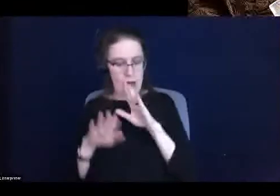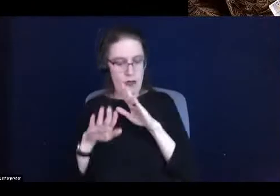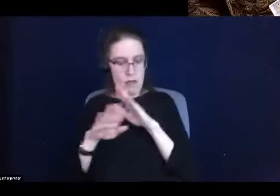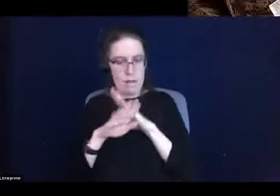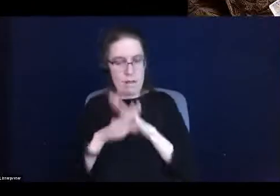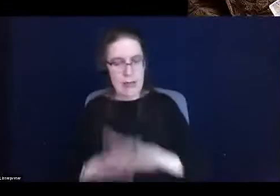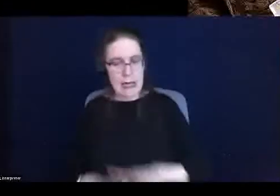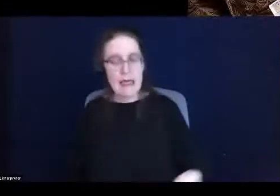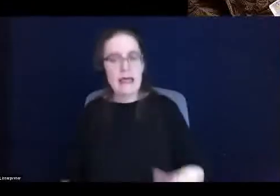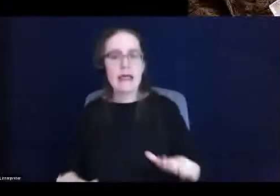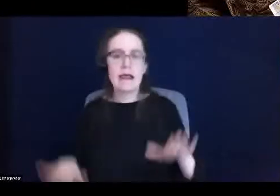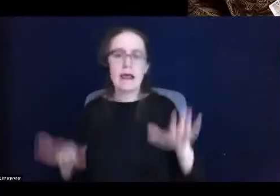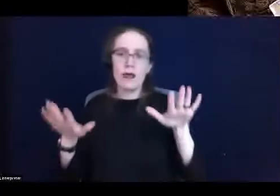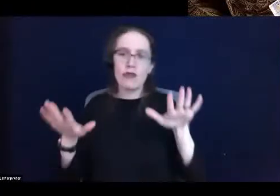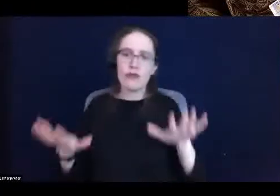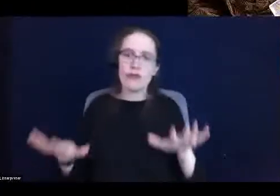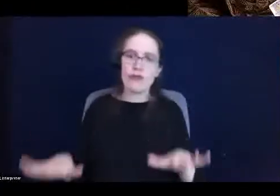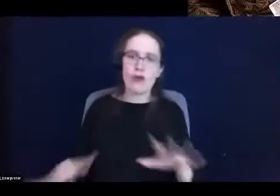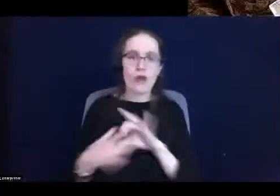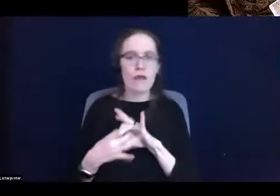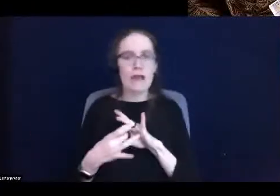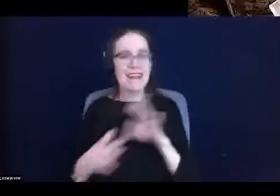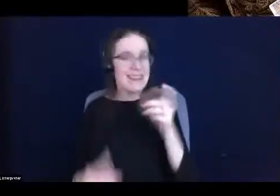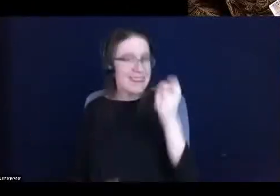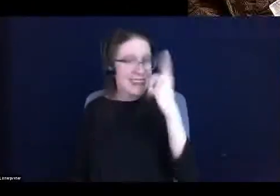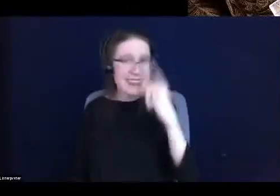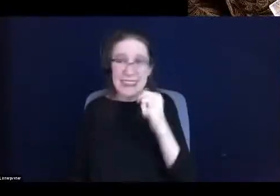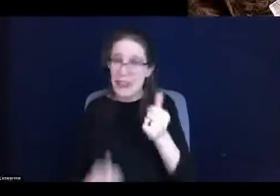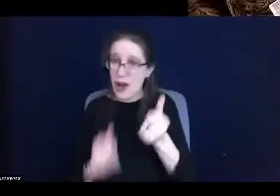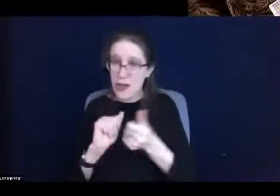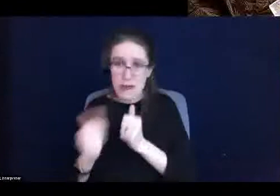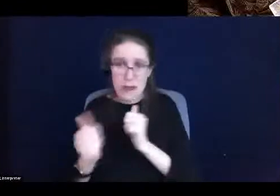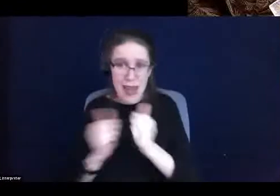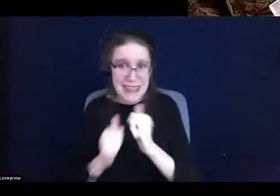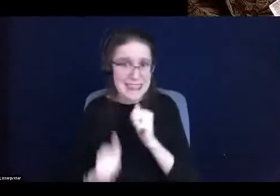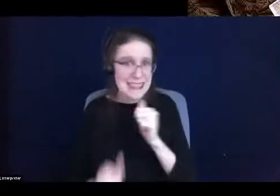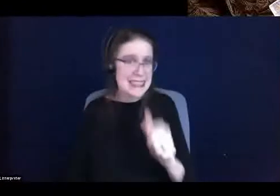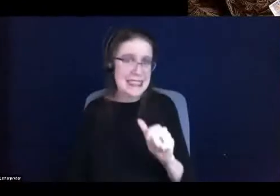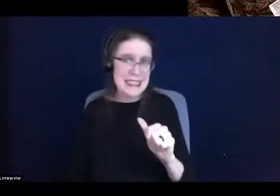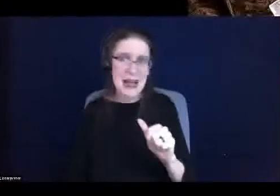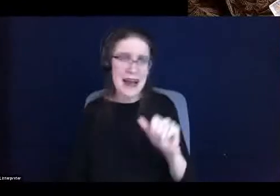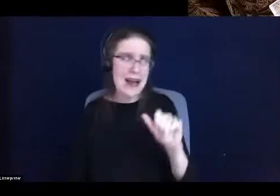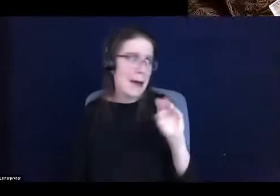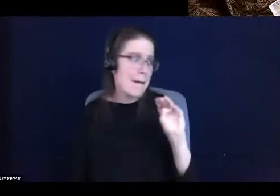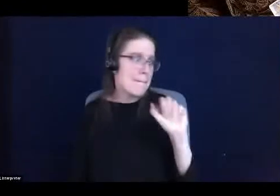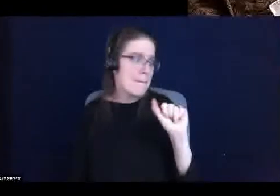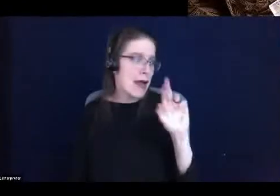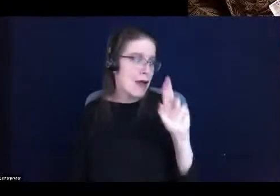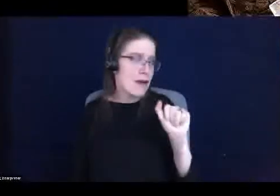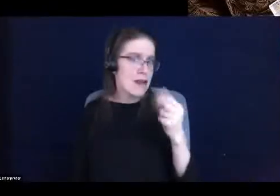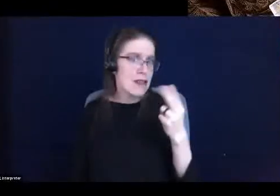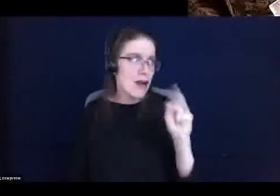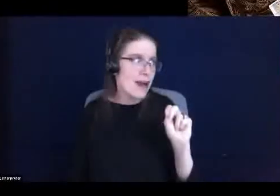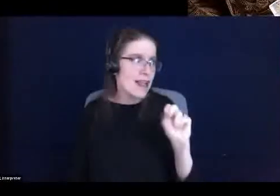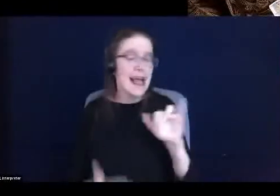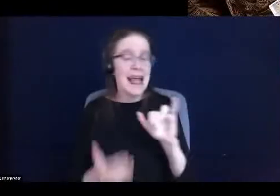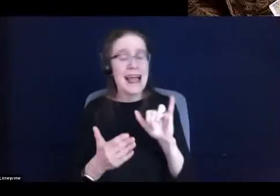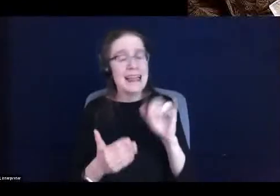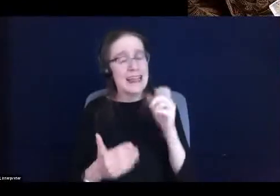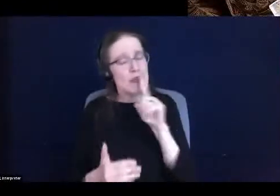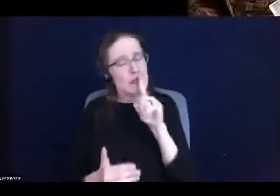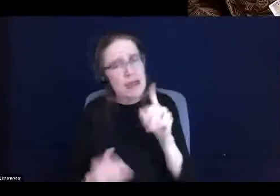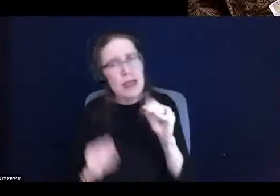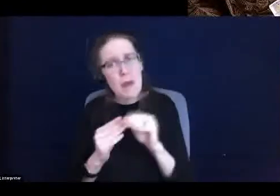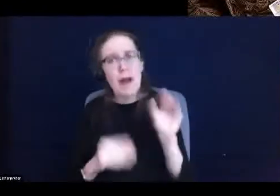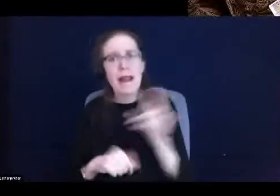not a race. It's not even really a marathon. It's more like a nature hike. And I don't hike, so that's saying something. It's about